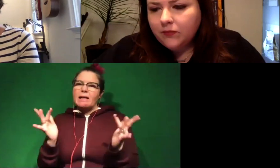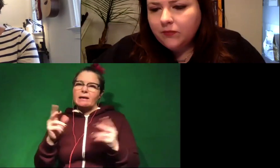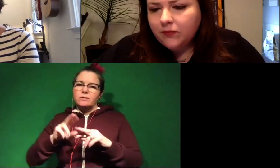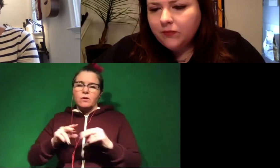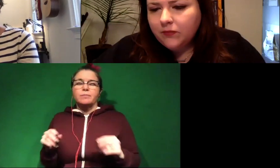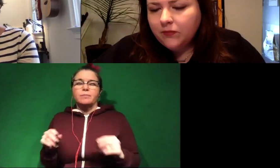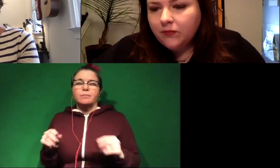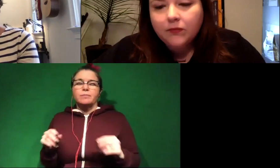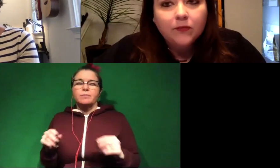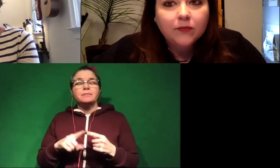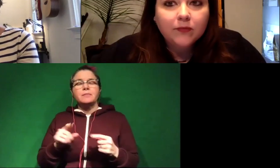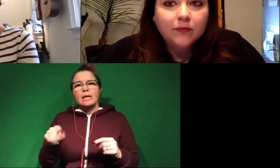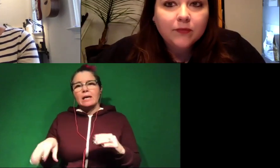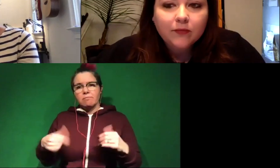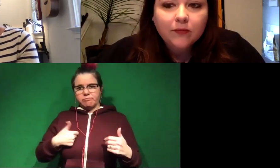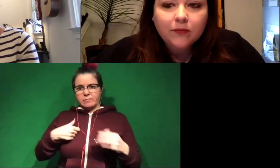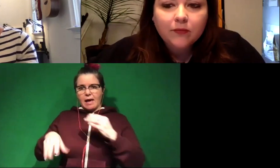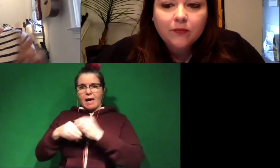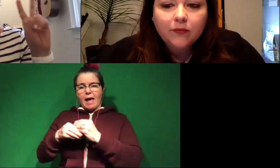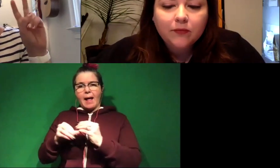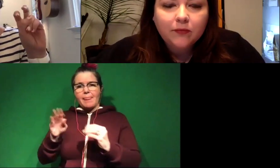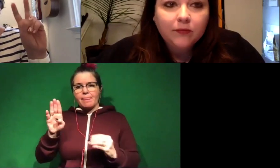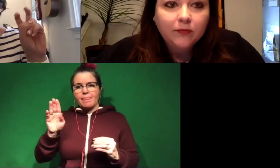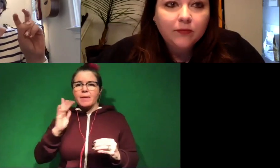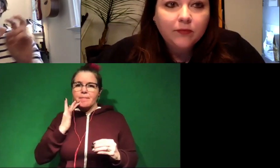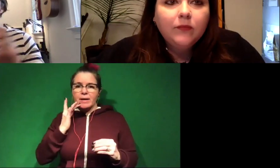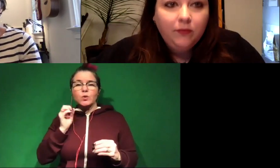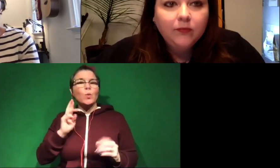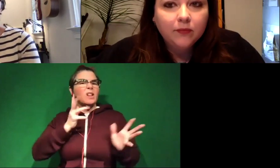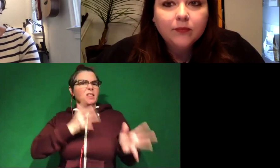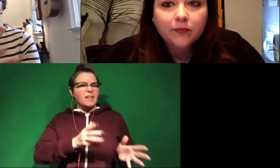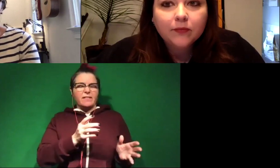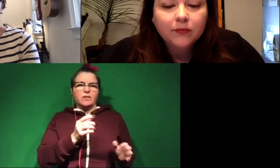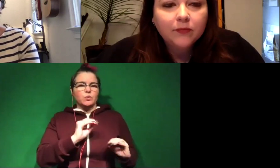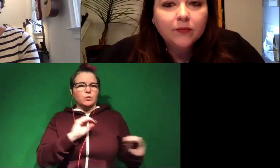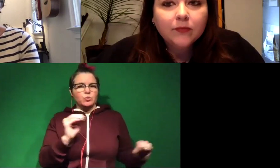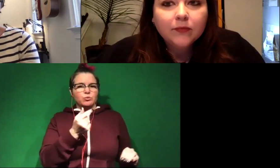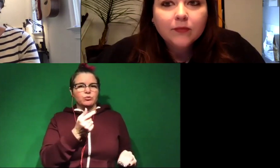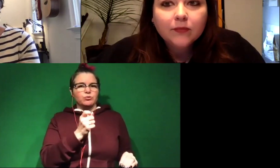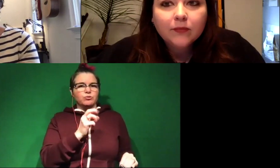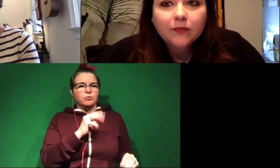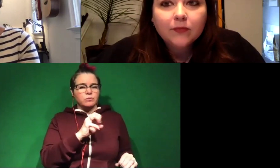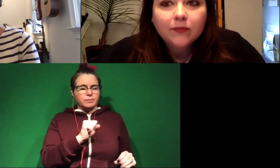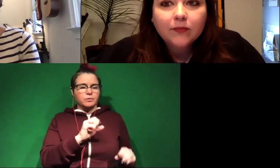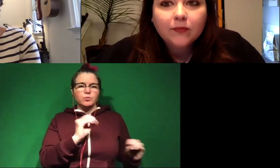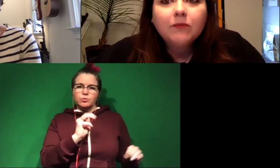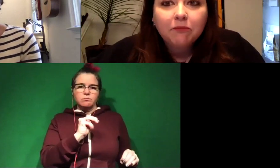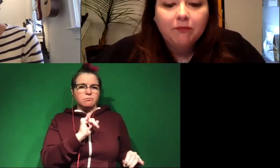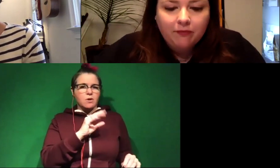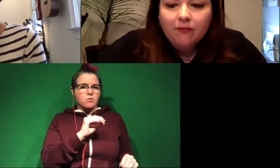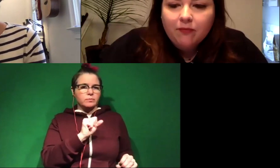then we can add whatever bacteria we want, or leave them what we call germ-free, which means no microbes at all.